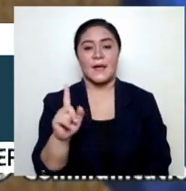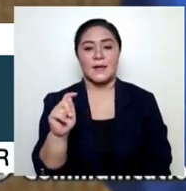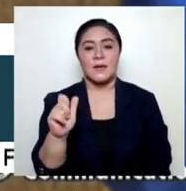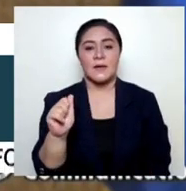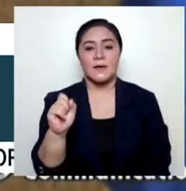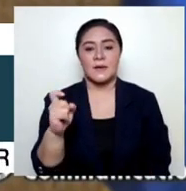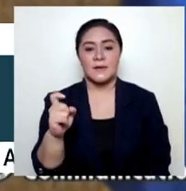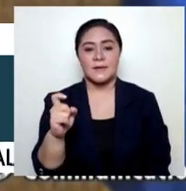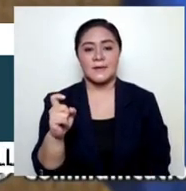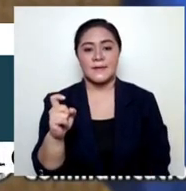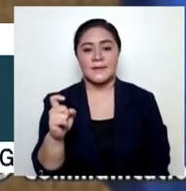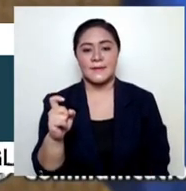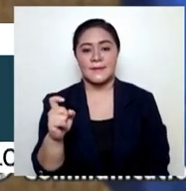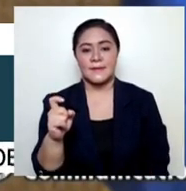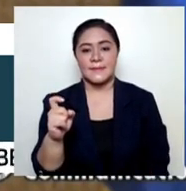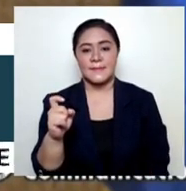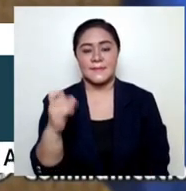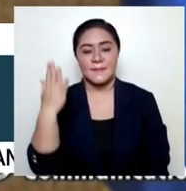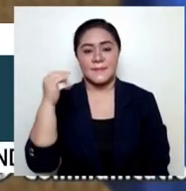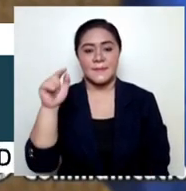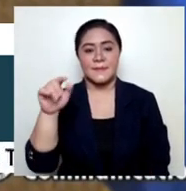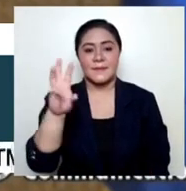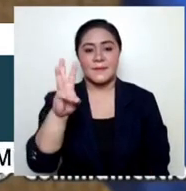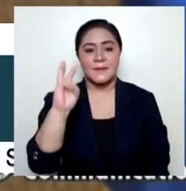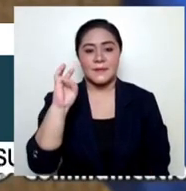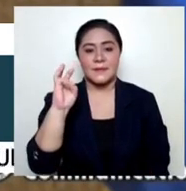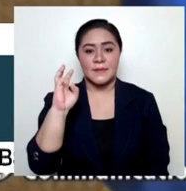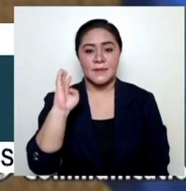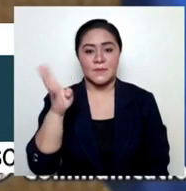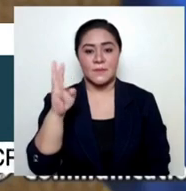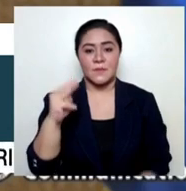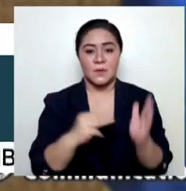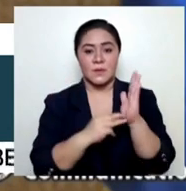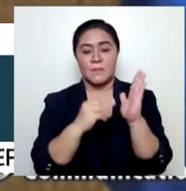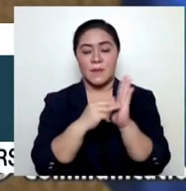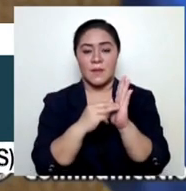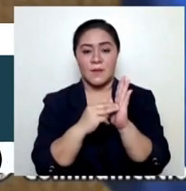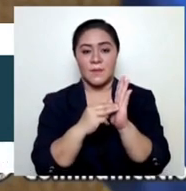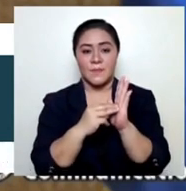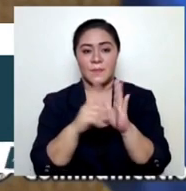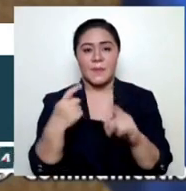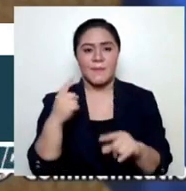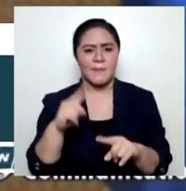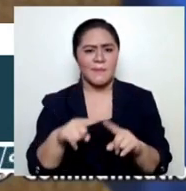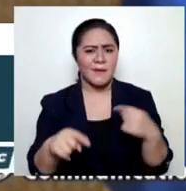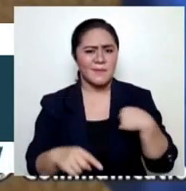640 million is 640 million, but may naririnig na ako